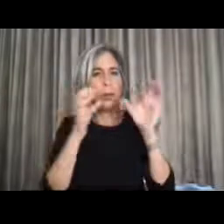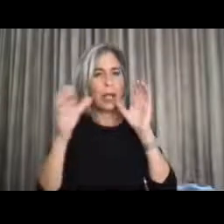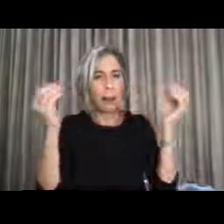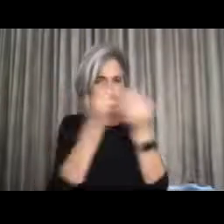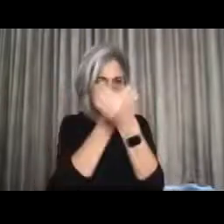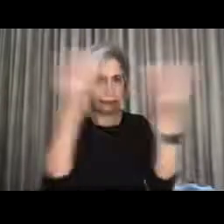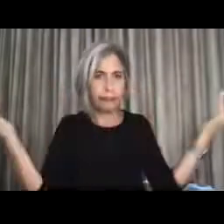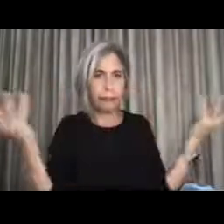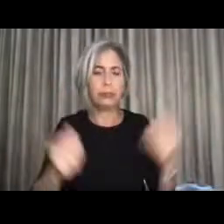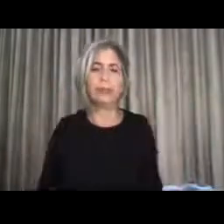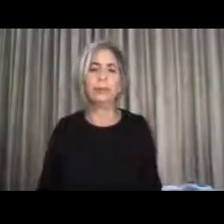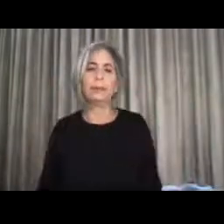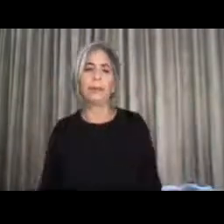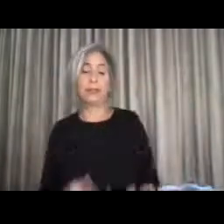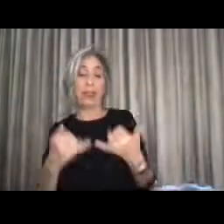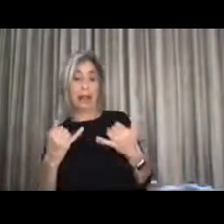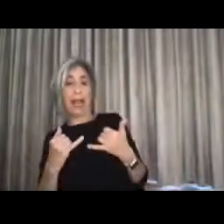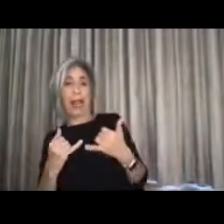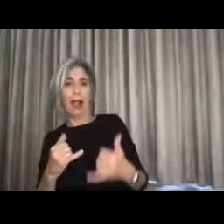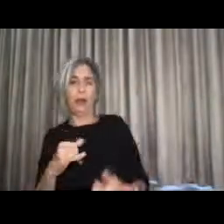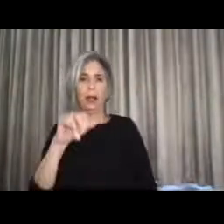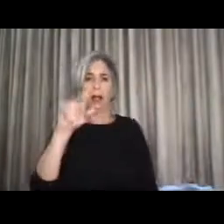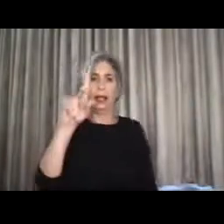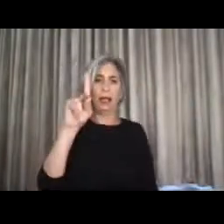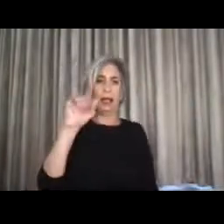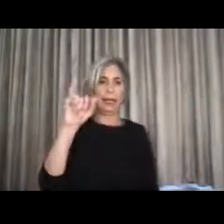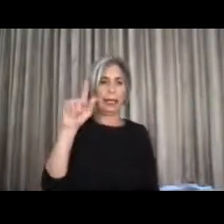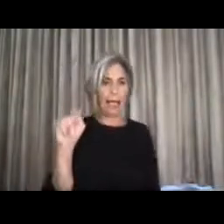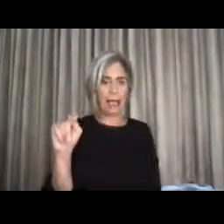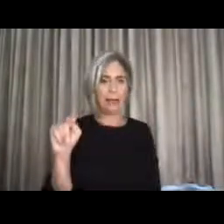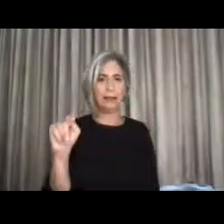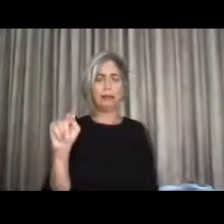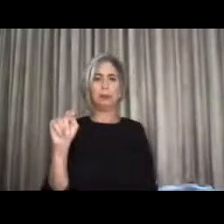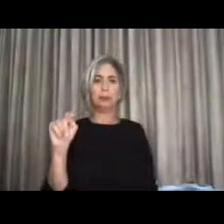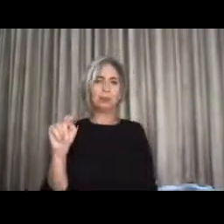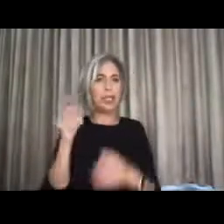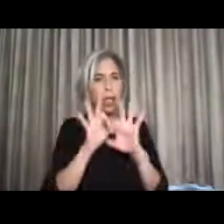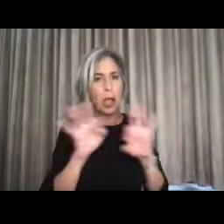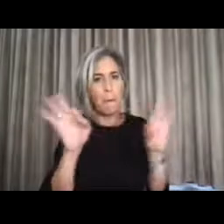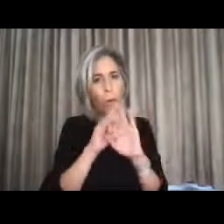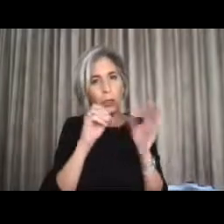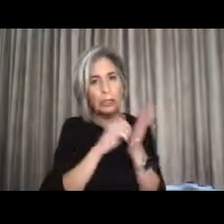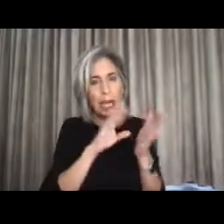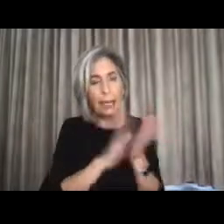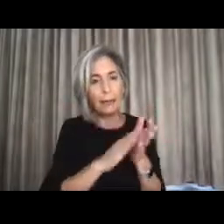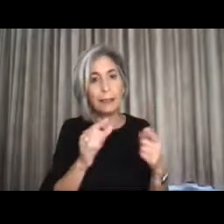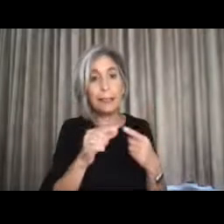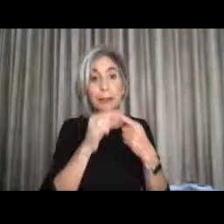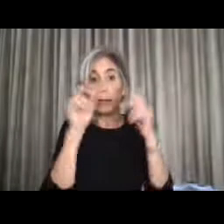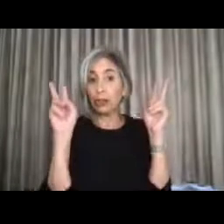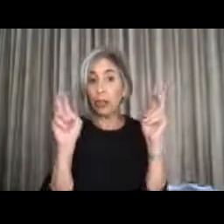Now let's talk a little bit about a kit. You want to get your emergency essentials together, important documents, and special items.